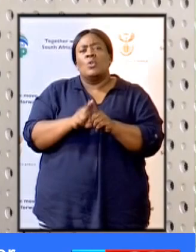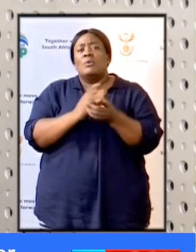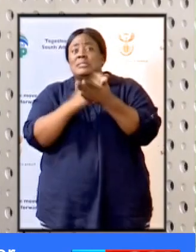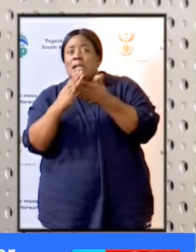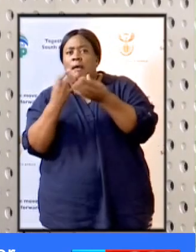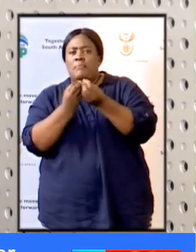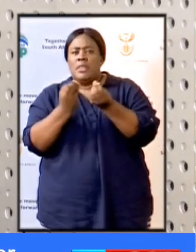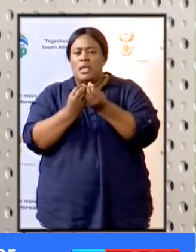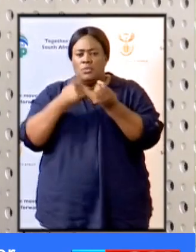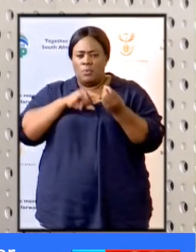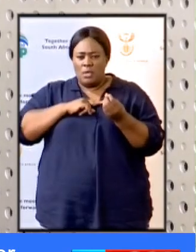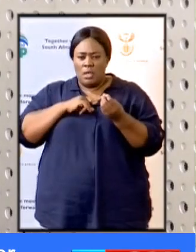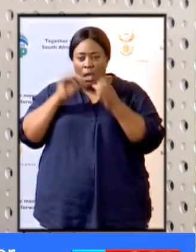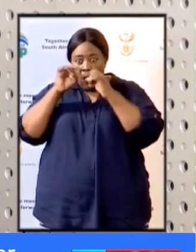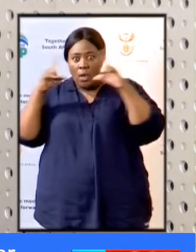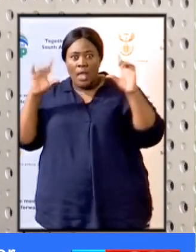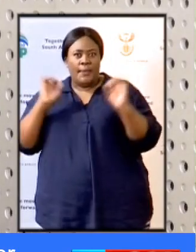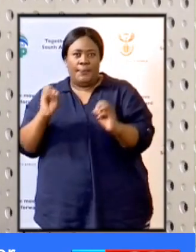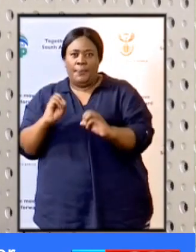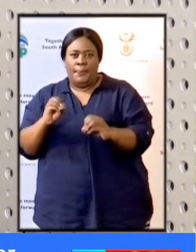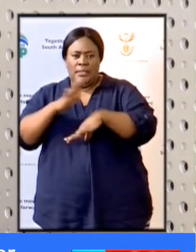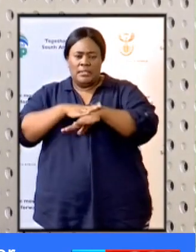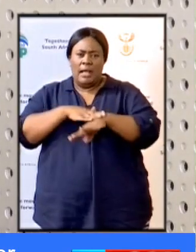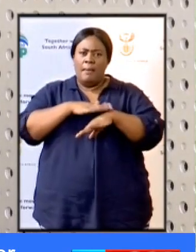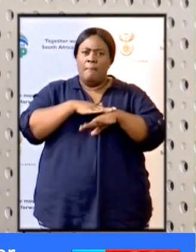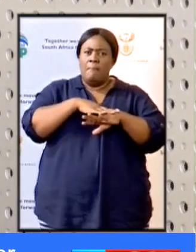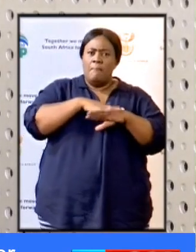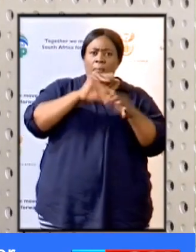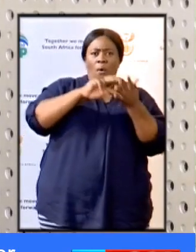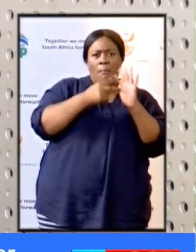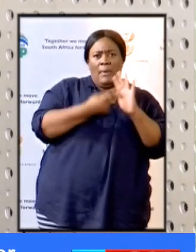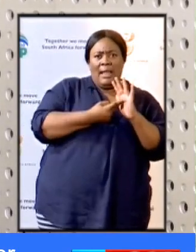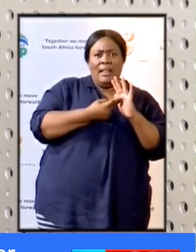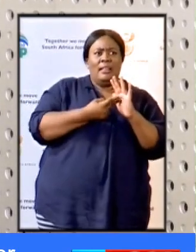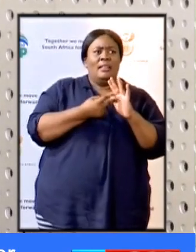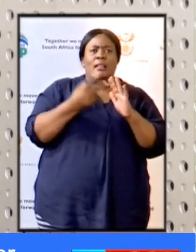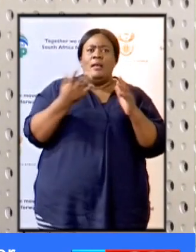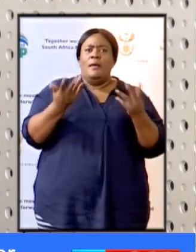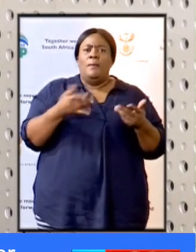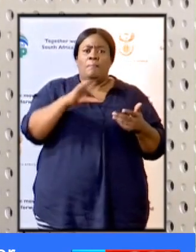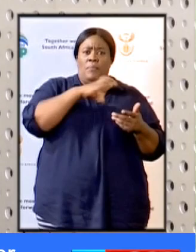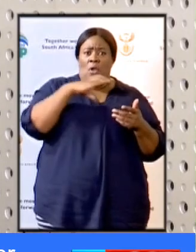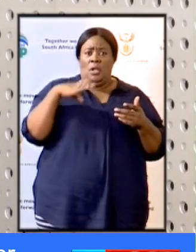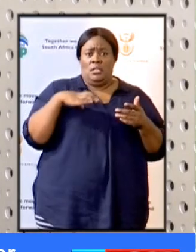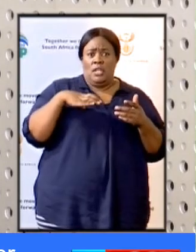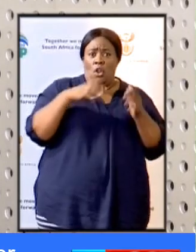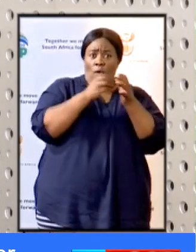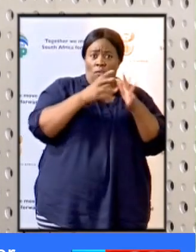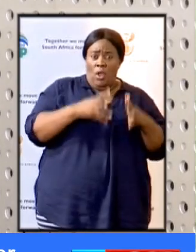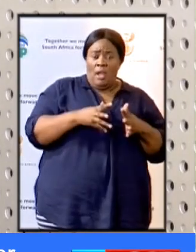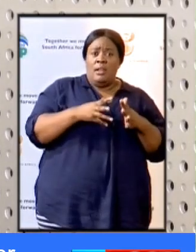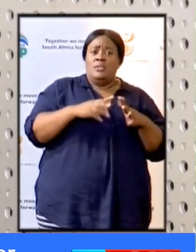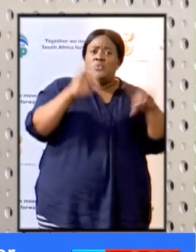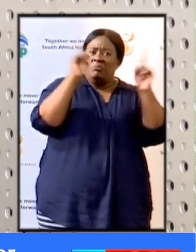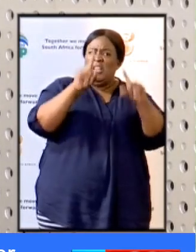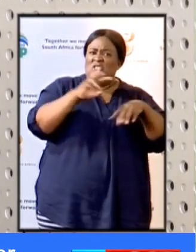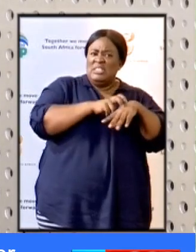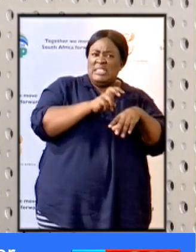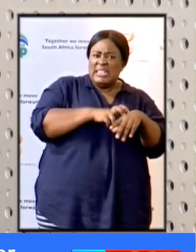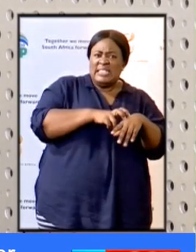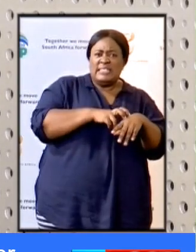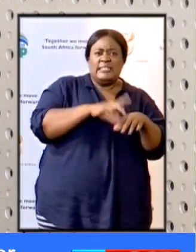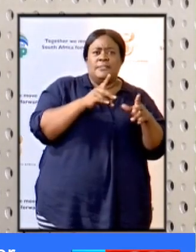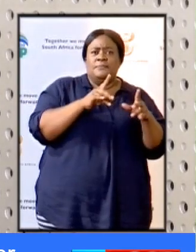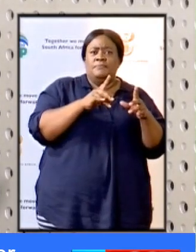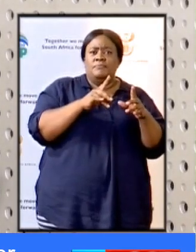we had during the planning. For instance, the Council of Learners with Special Needs, and in